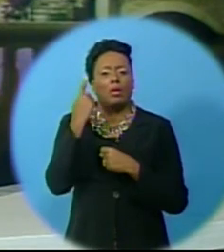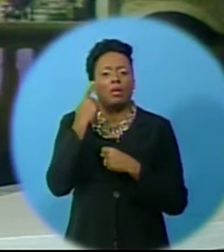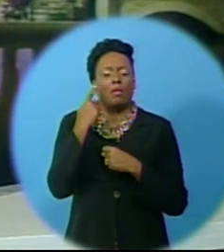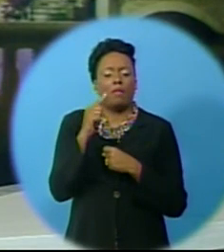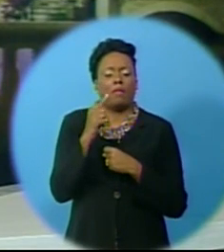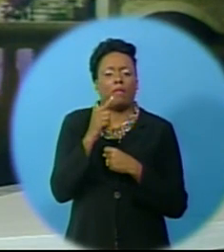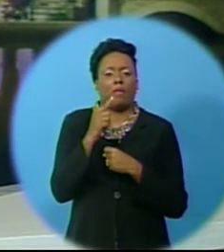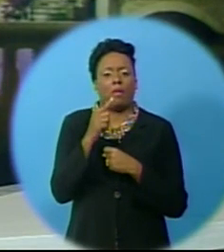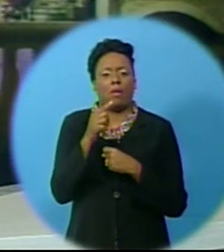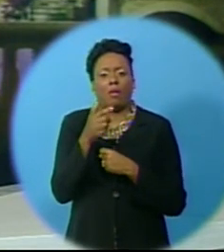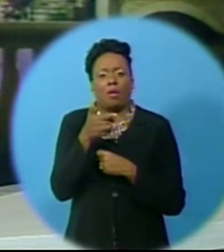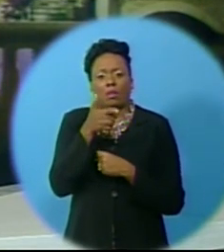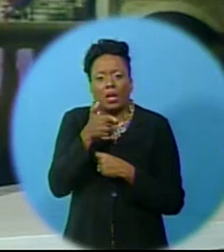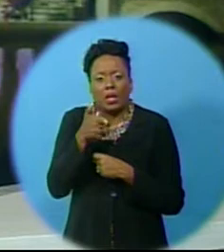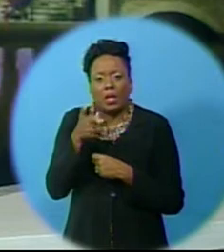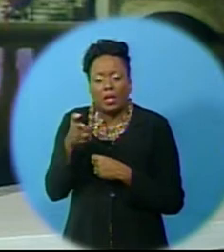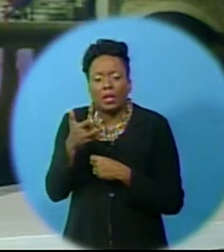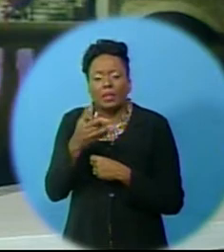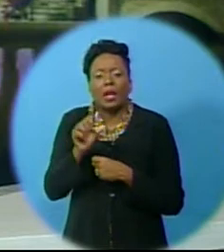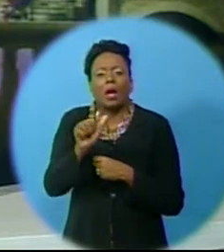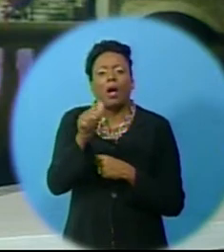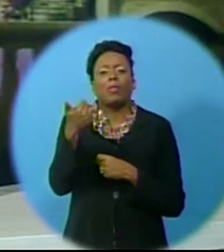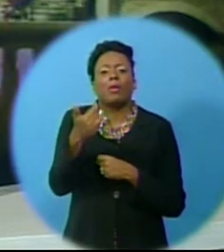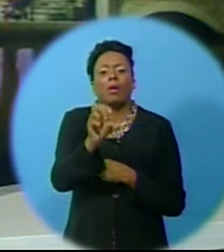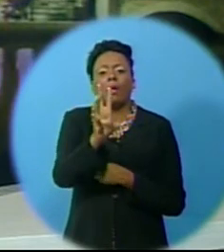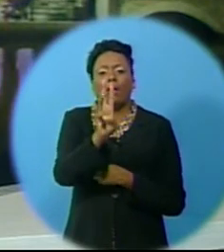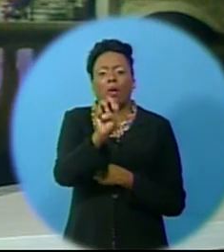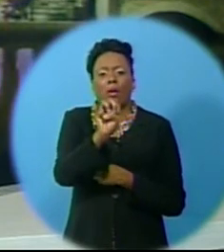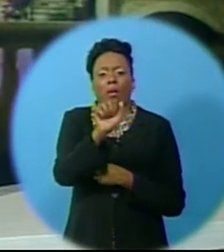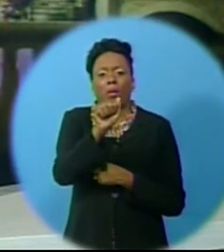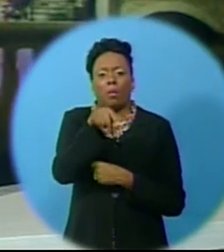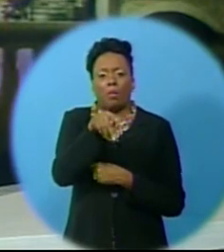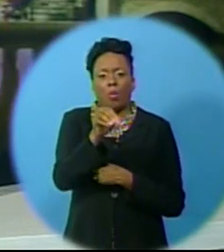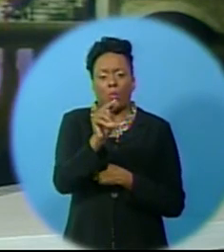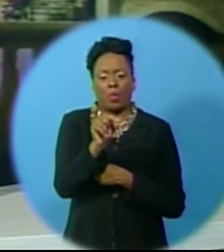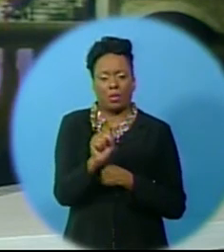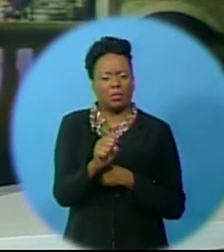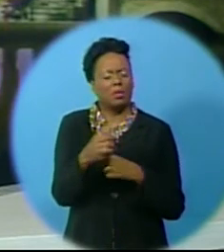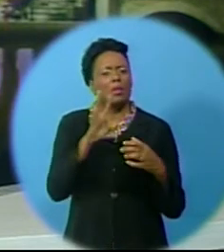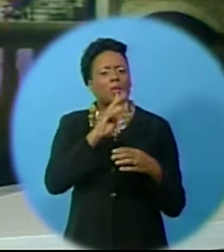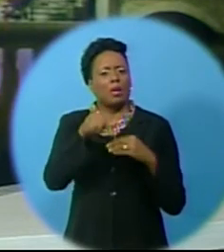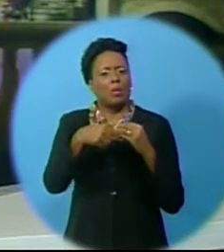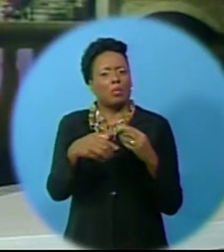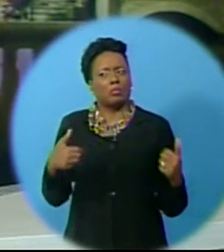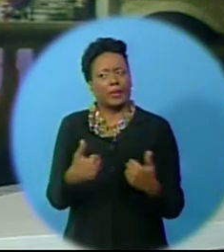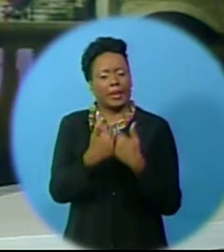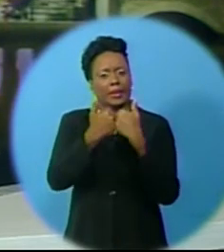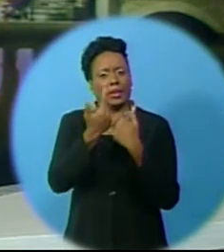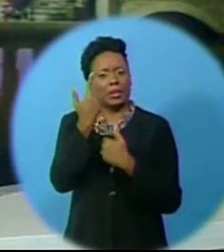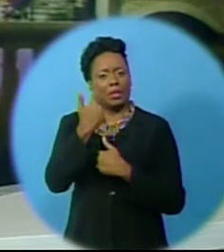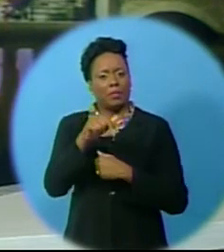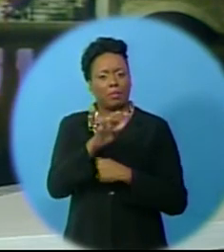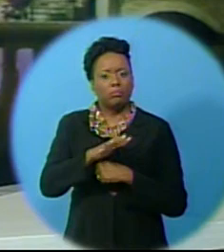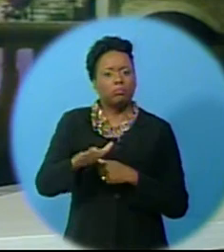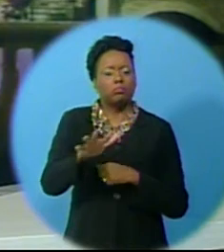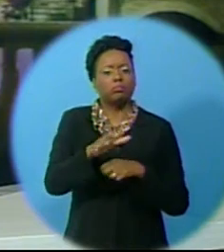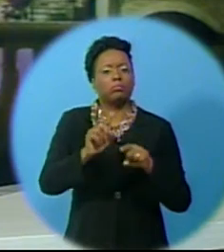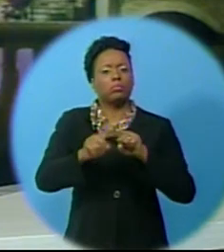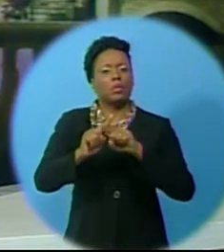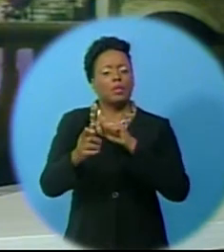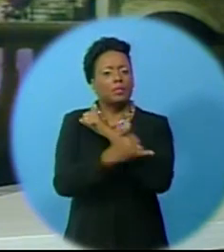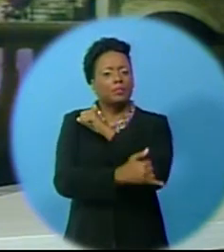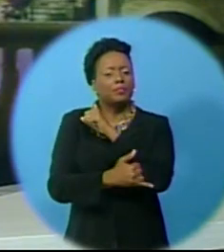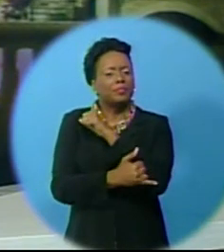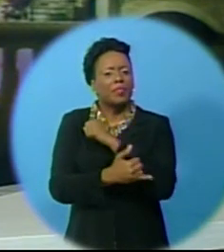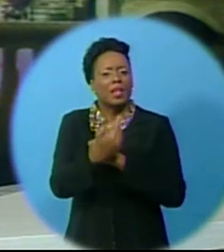and light weapons. Speaking during the open debate on peace and security challenges facing small island developing states, Senator